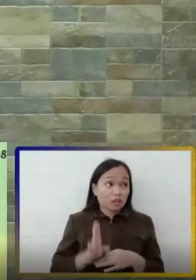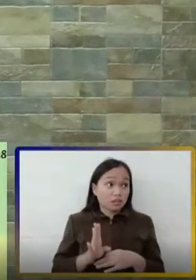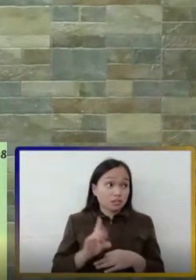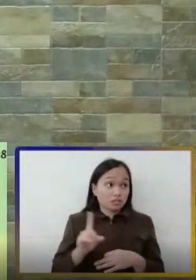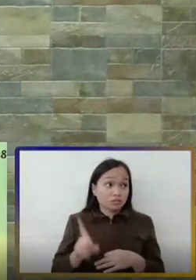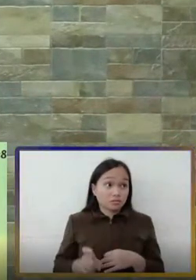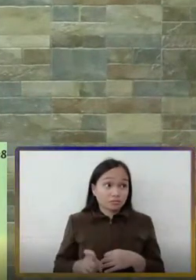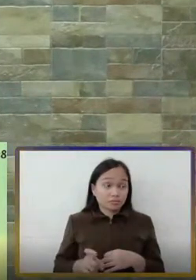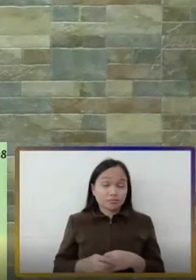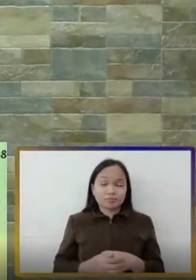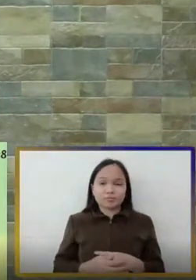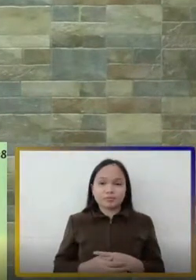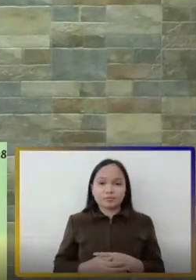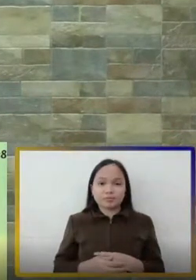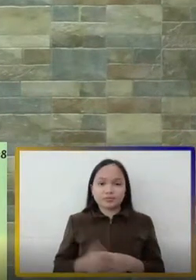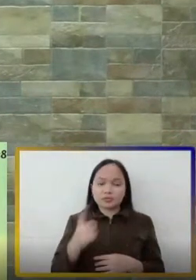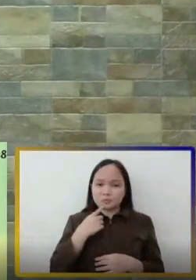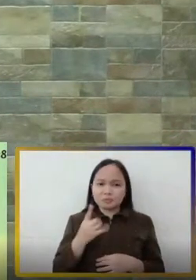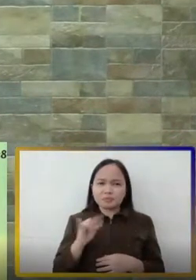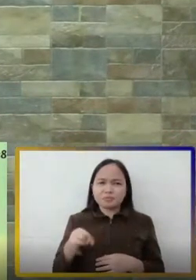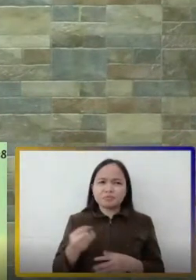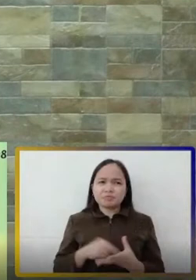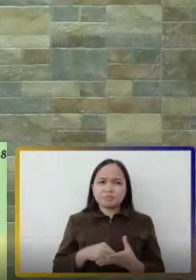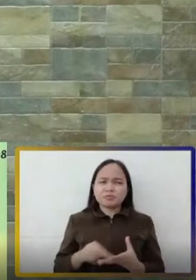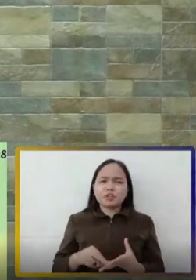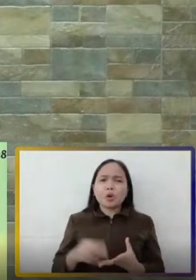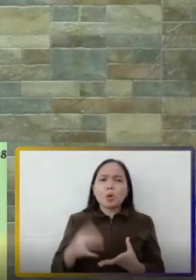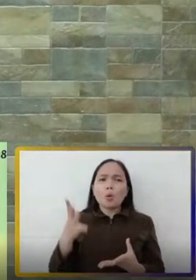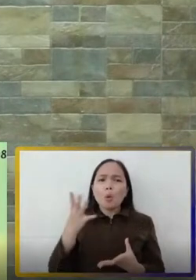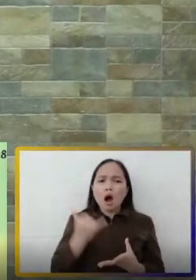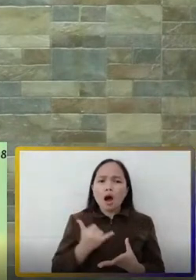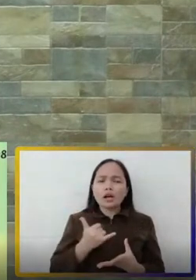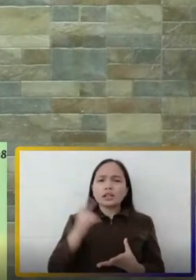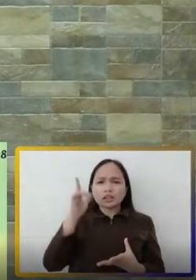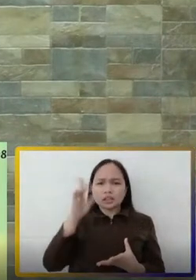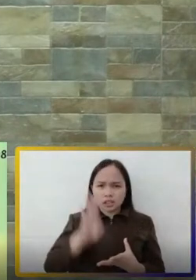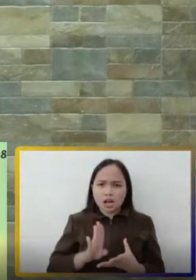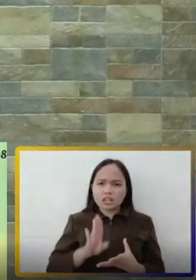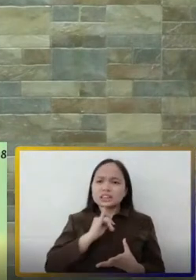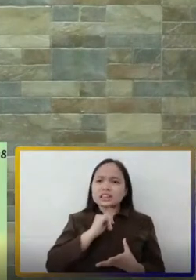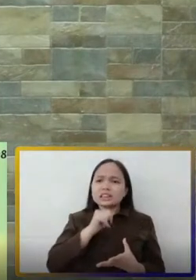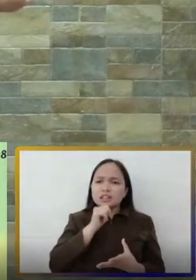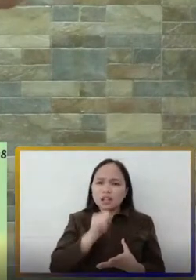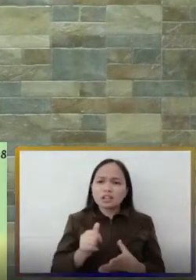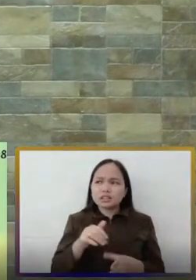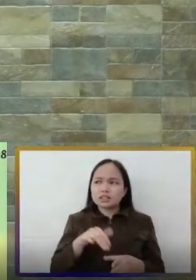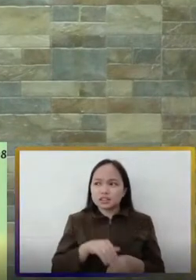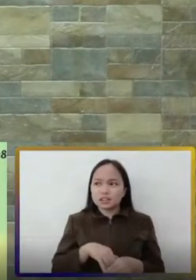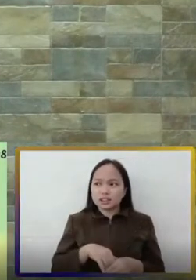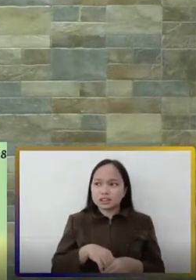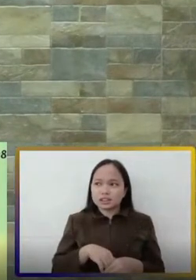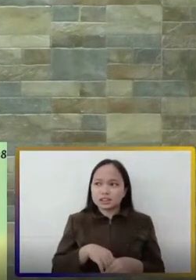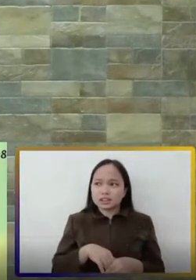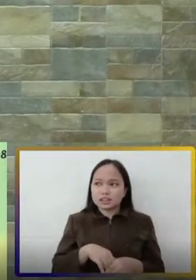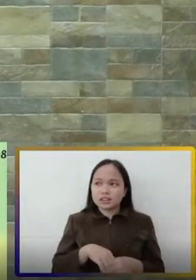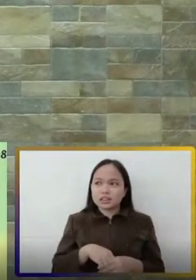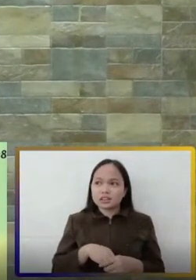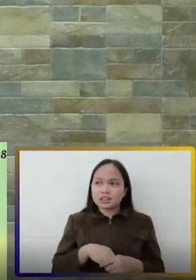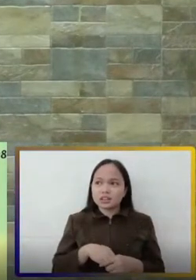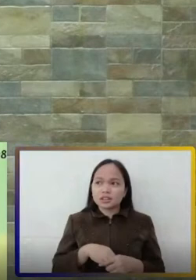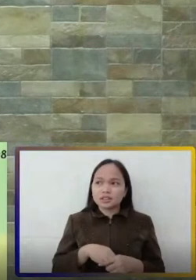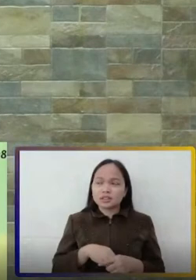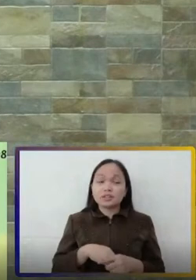the three things that John said. Why God is not in this, it is not